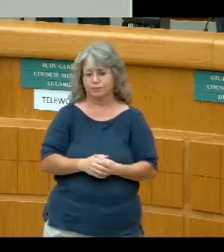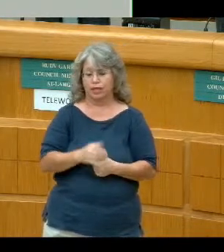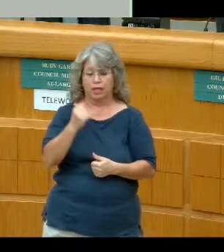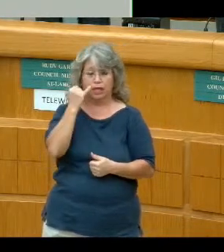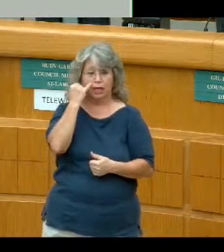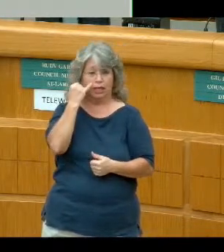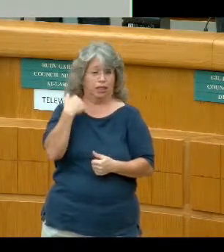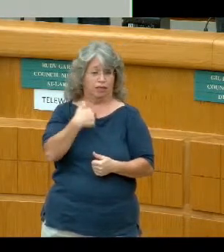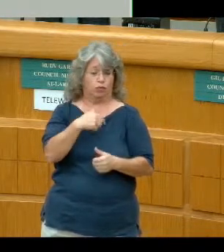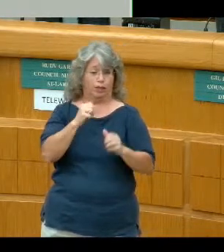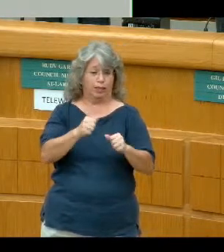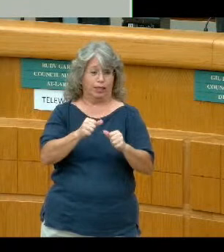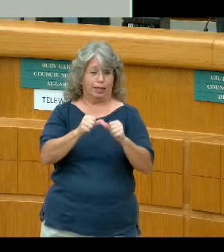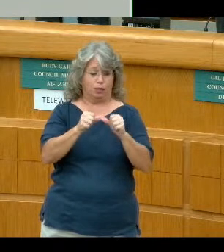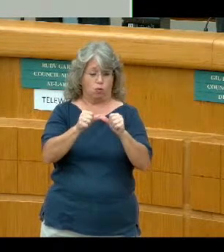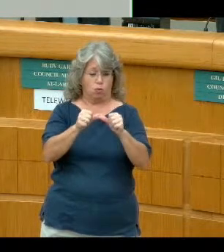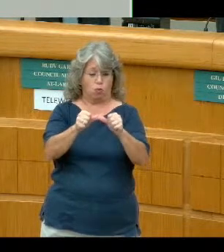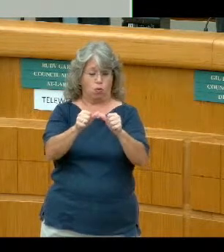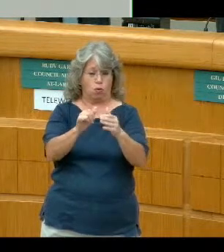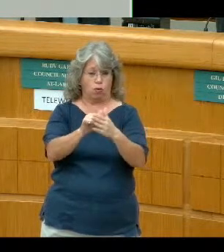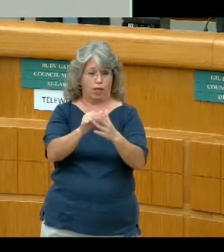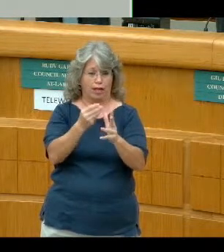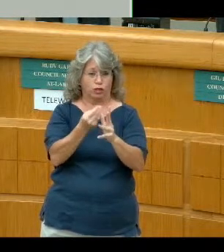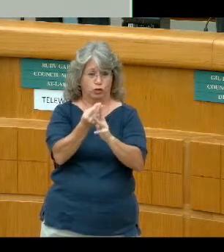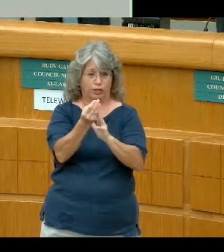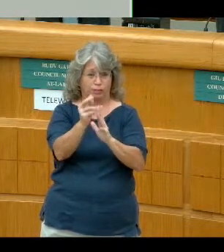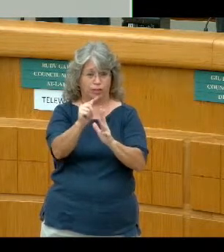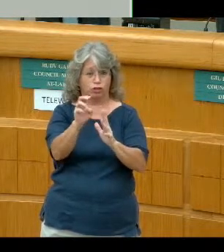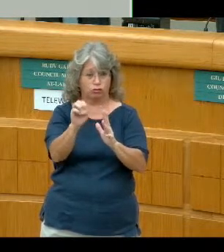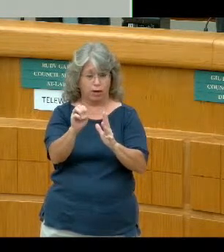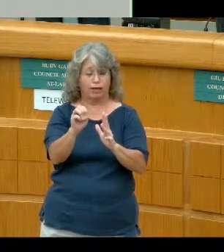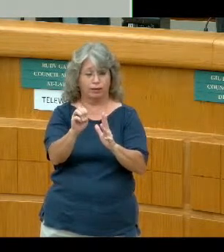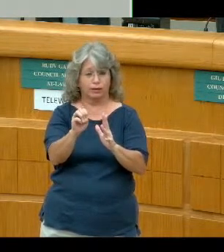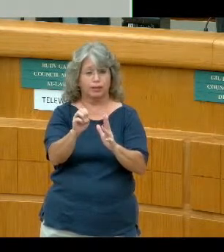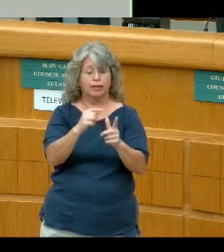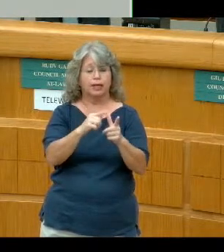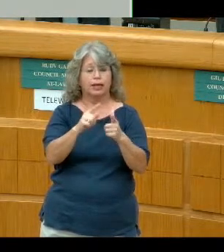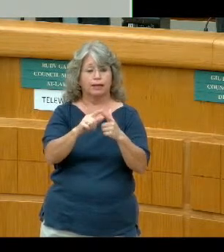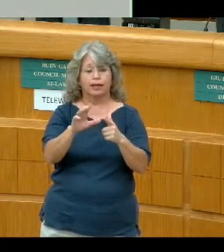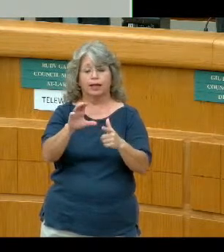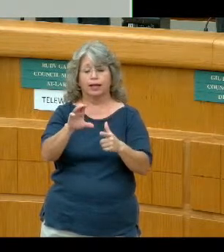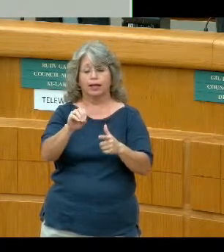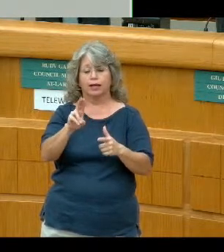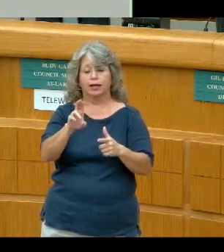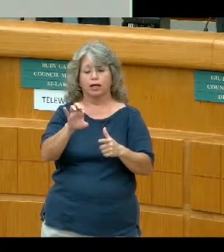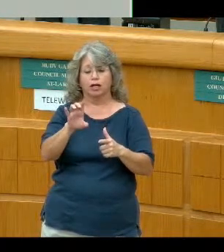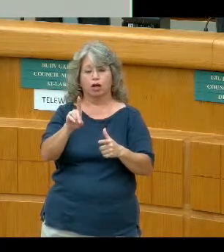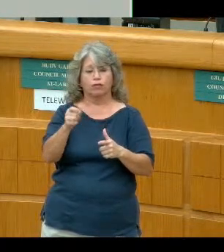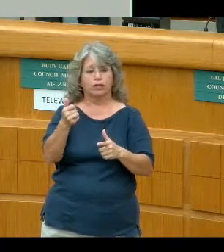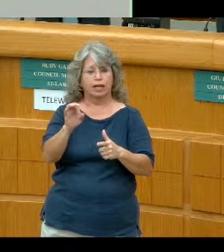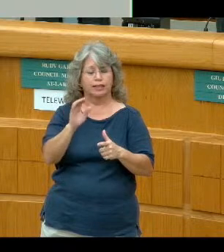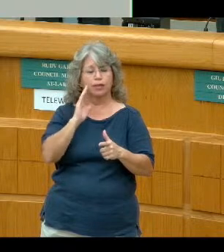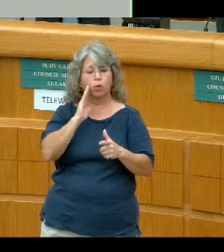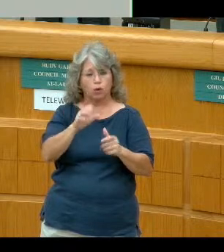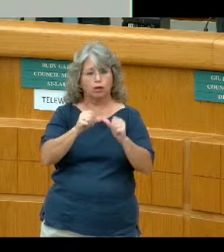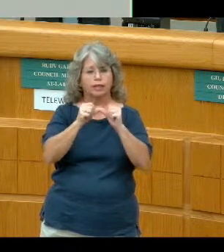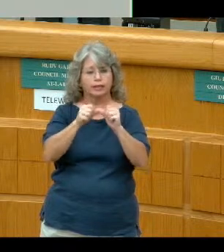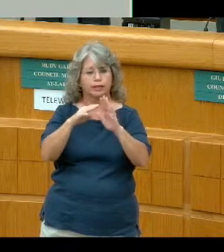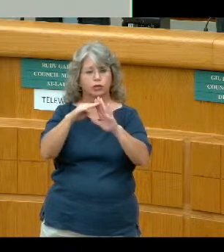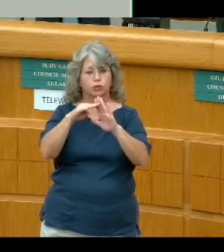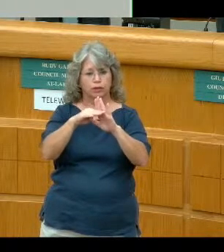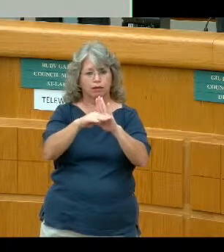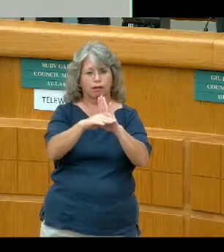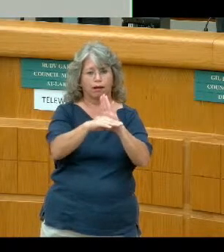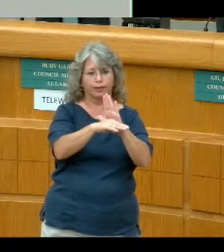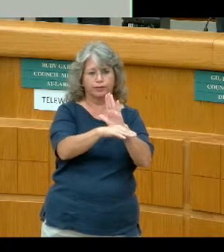which we've been at for about 2 months now, then COVID-19 will continue to decline, and you saw the scenario